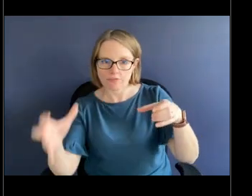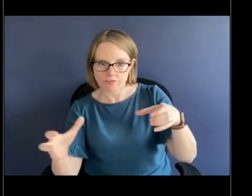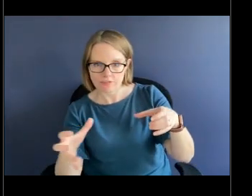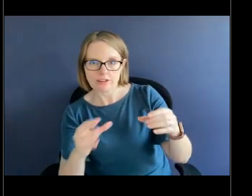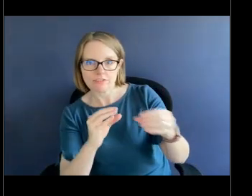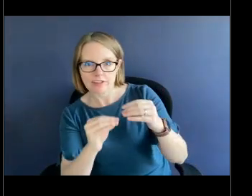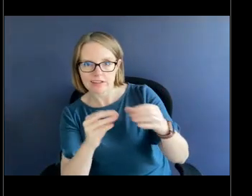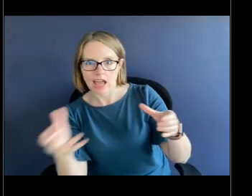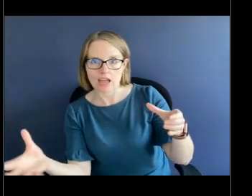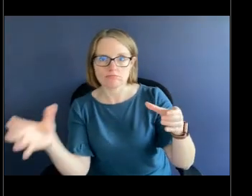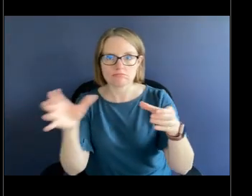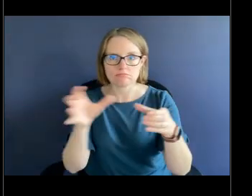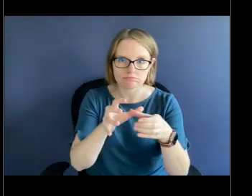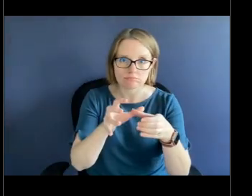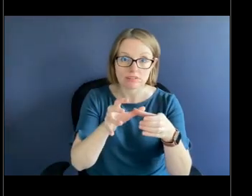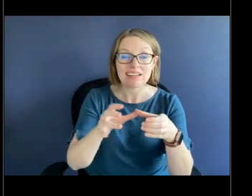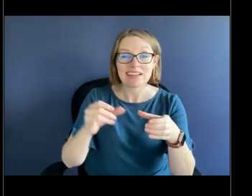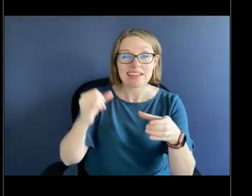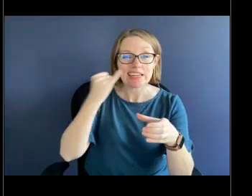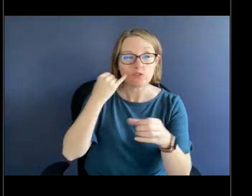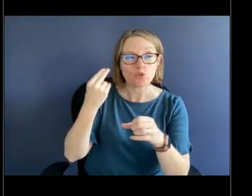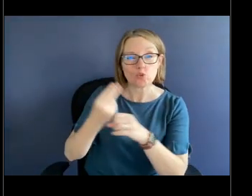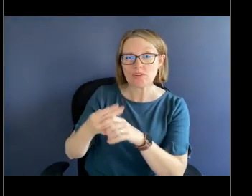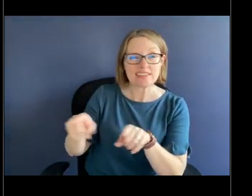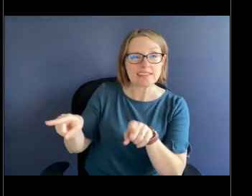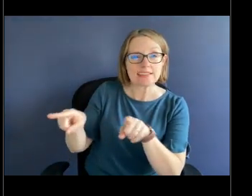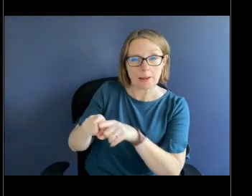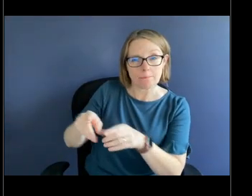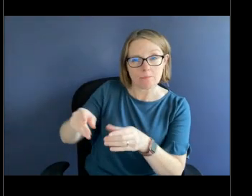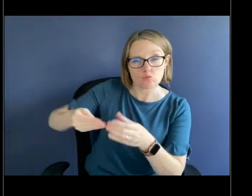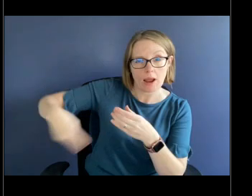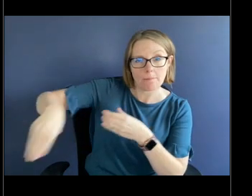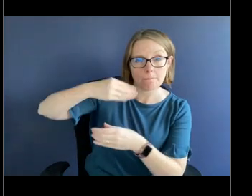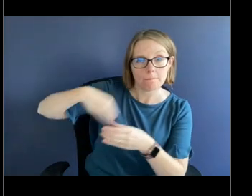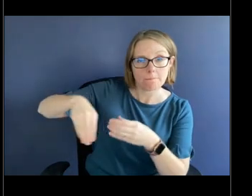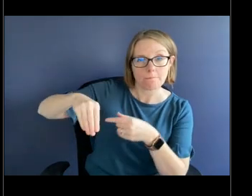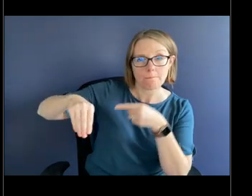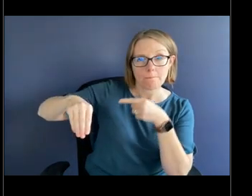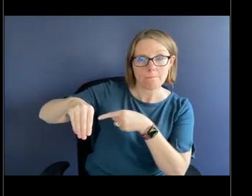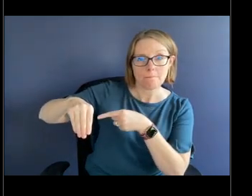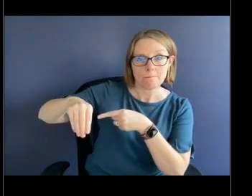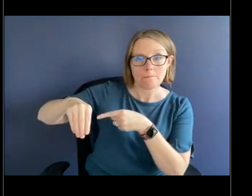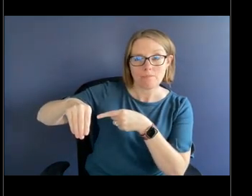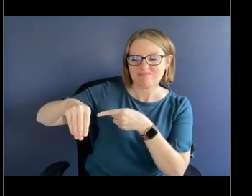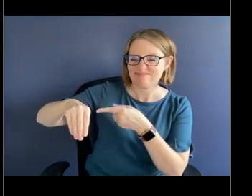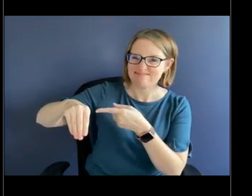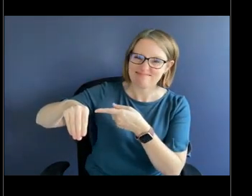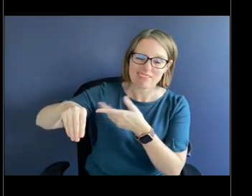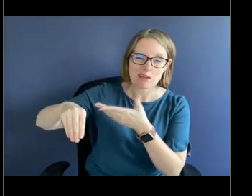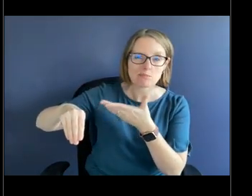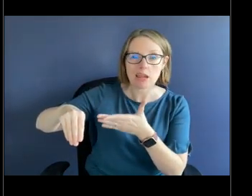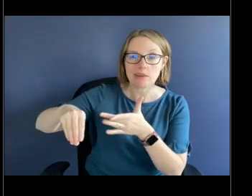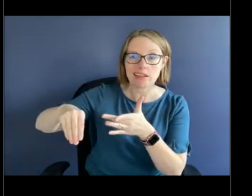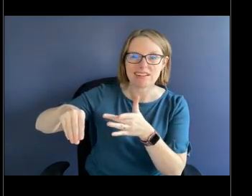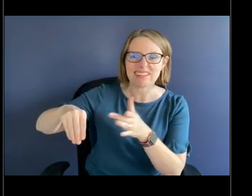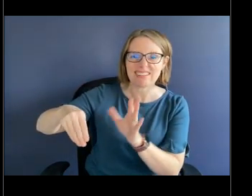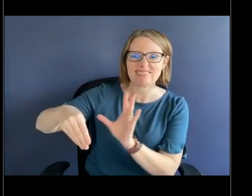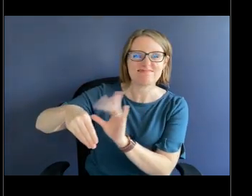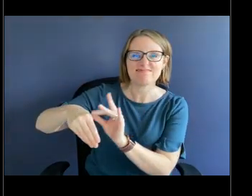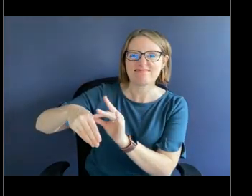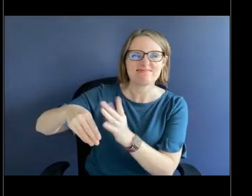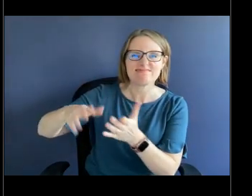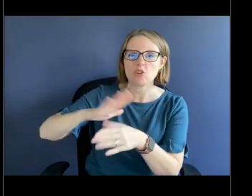are rewrapped using the original insulation, which may have lost much of its